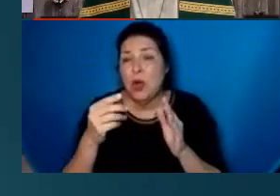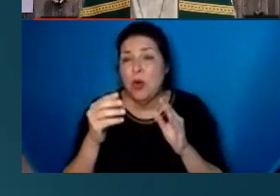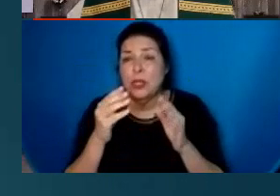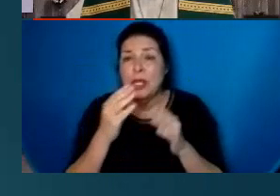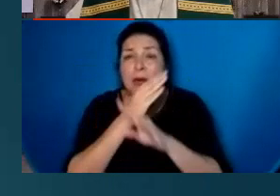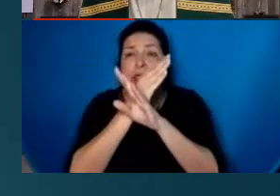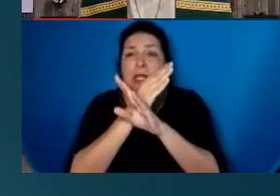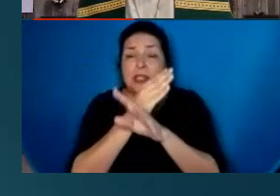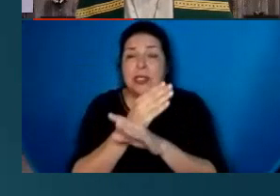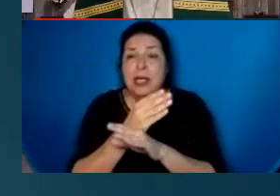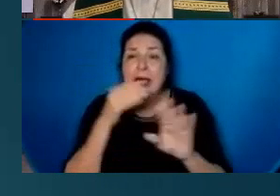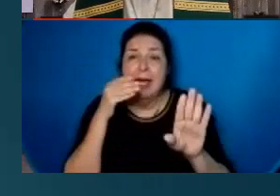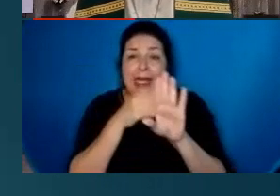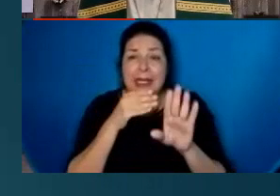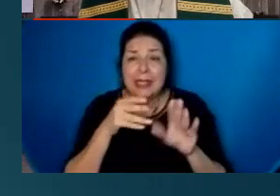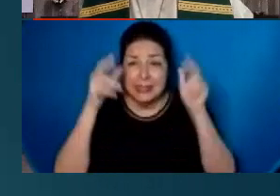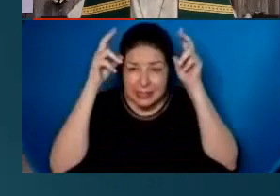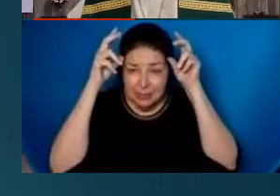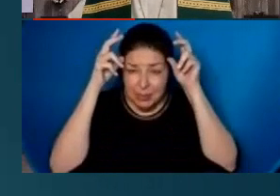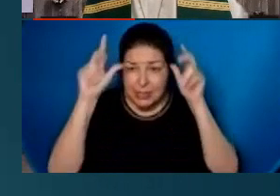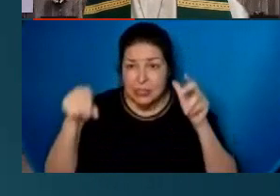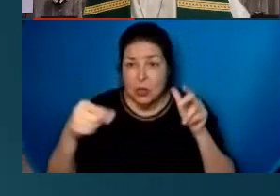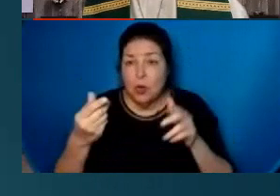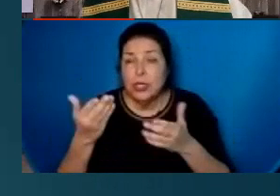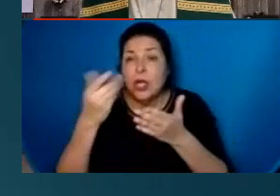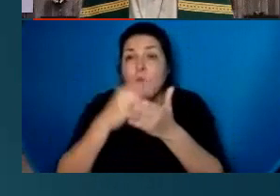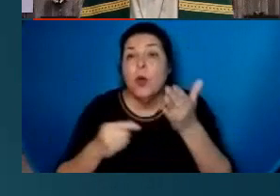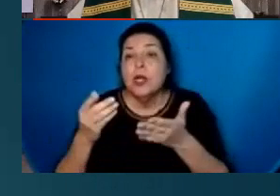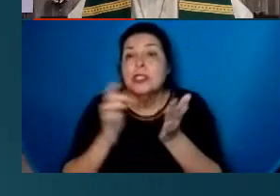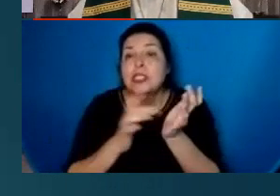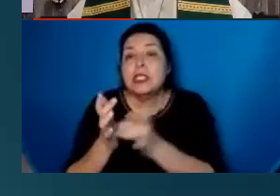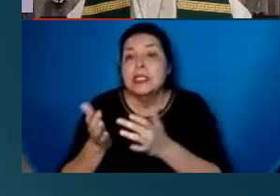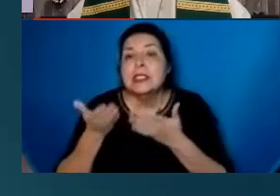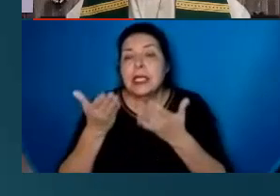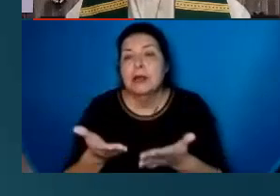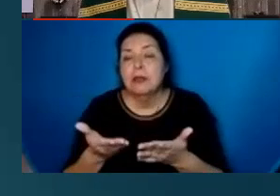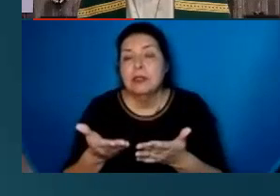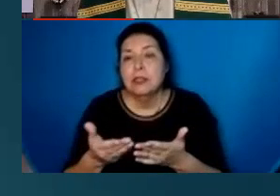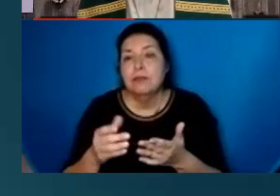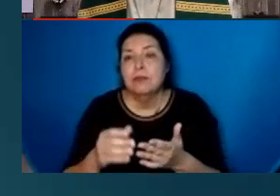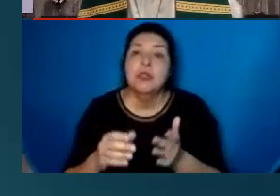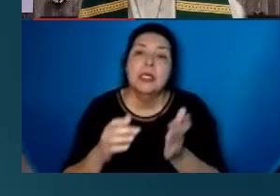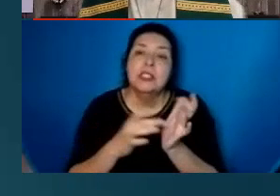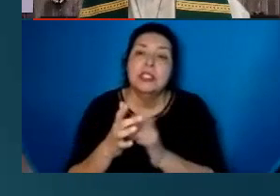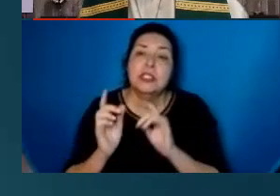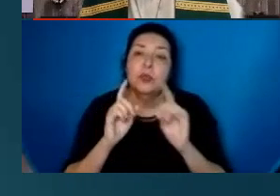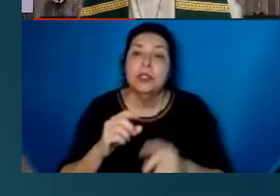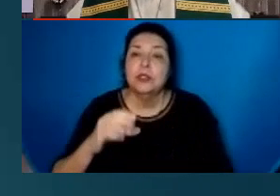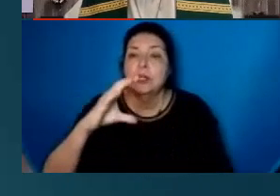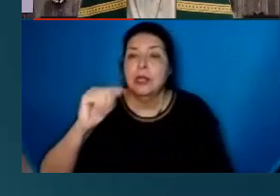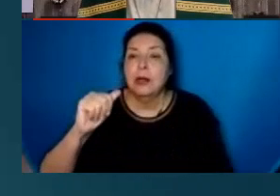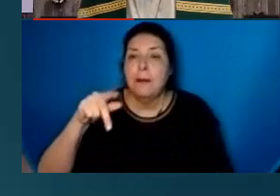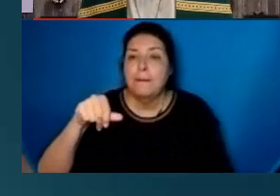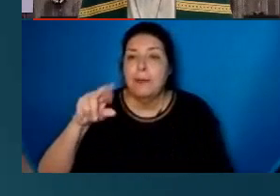God provides for Jesus' sake. Jesus was in Capernaum on the Sabbath and went to the synagogue. This